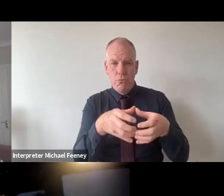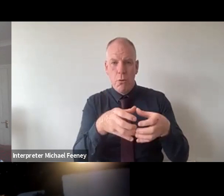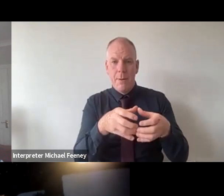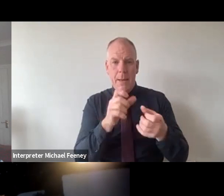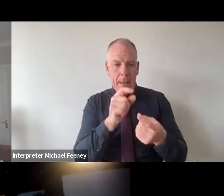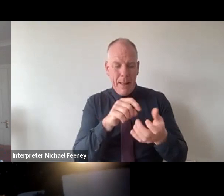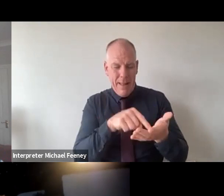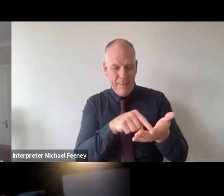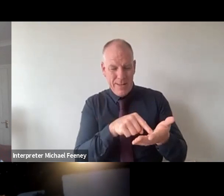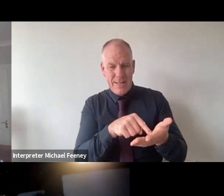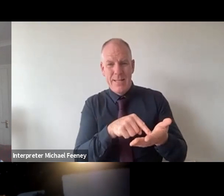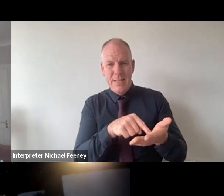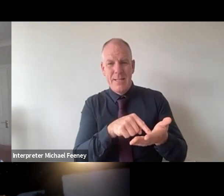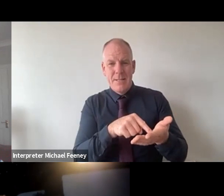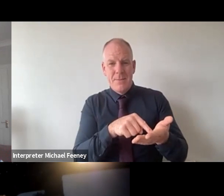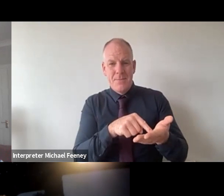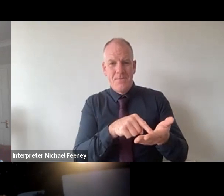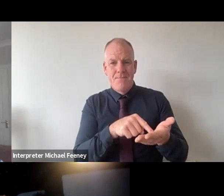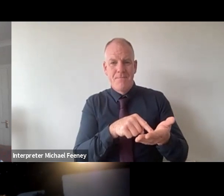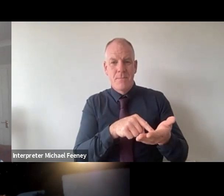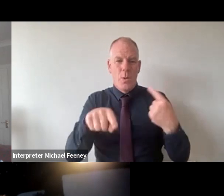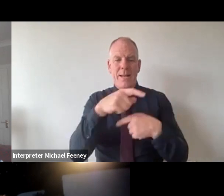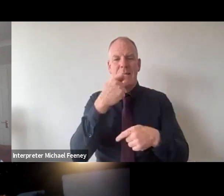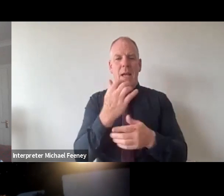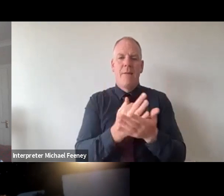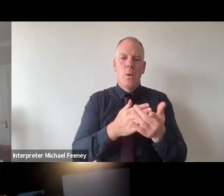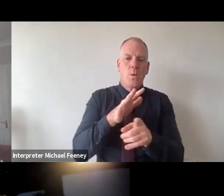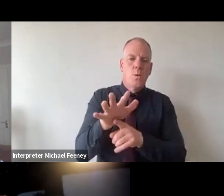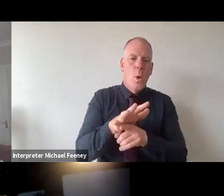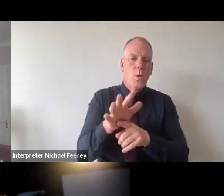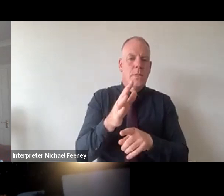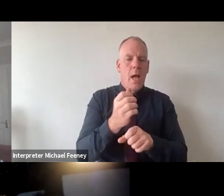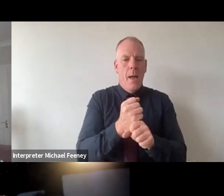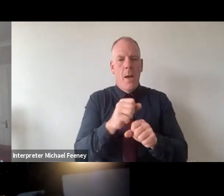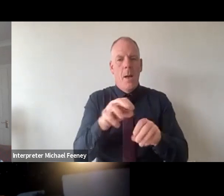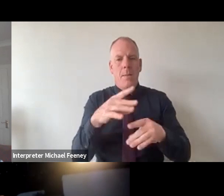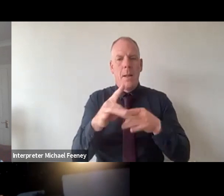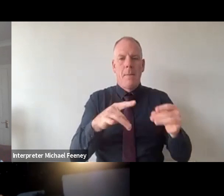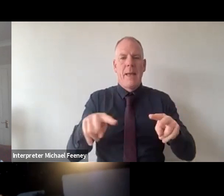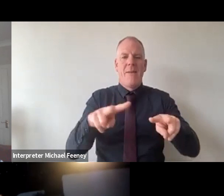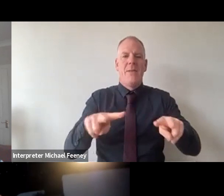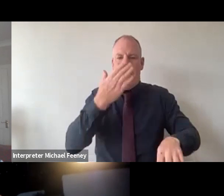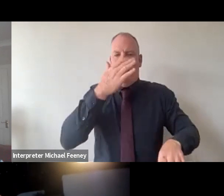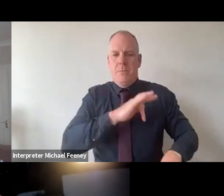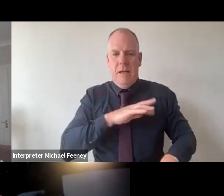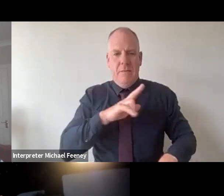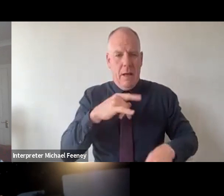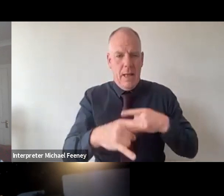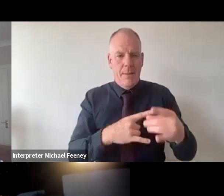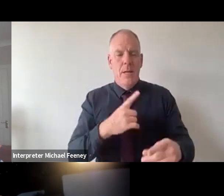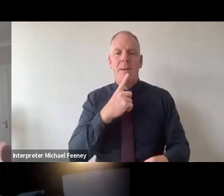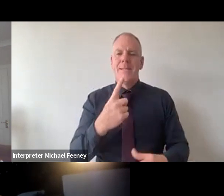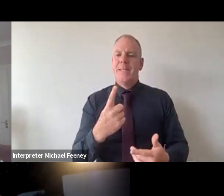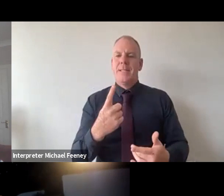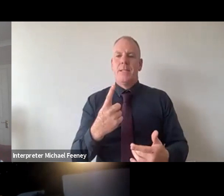email. And it's common that we'd say a few jokes about some people if they're making a video and they're embarrassing themselves. But